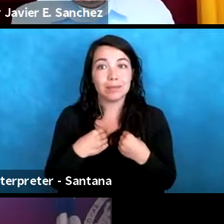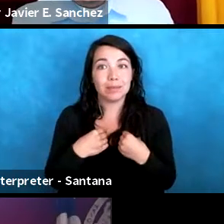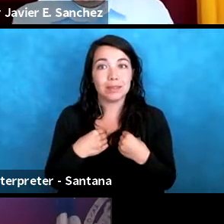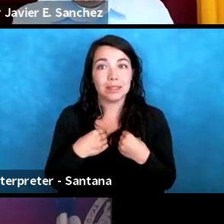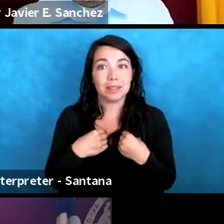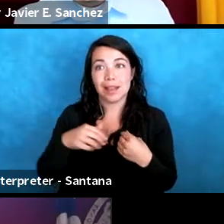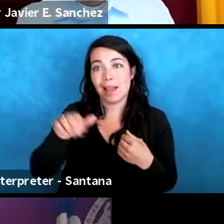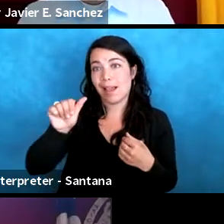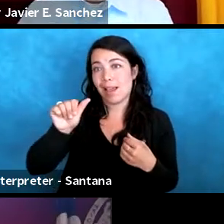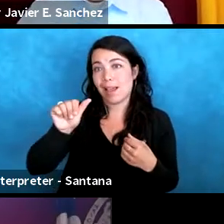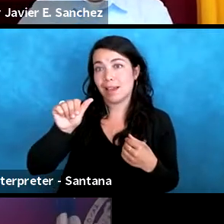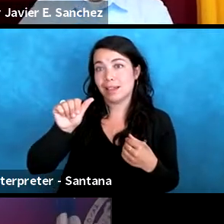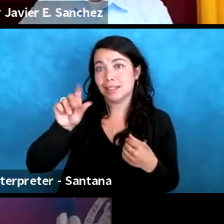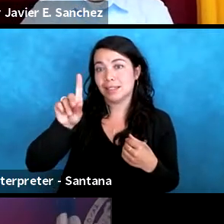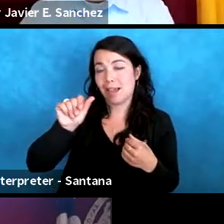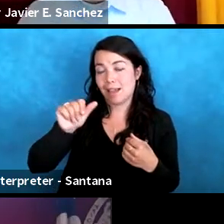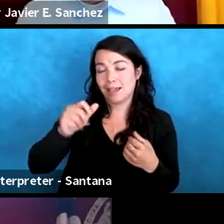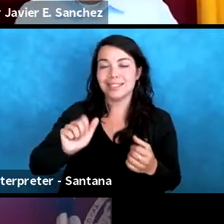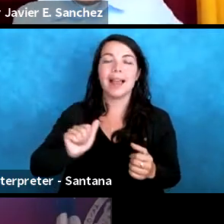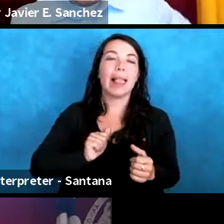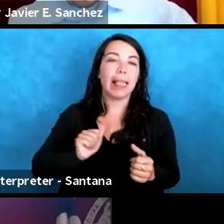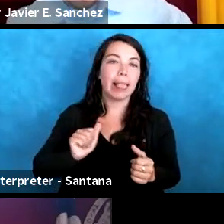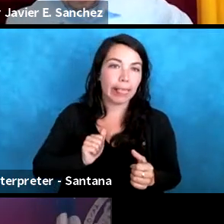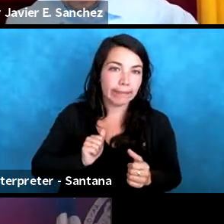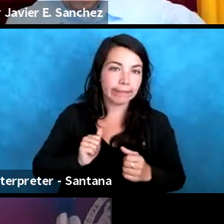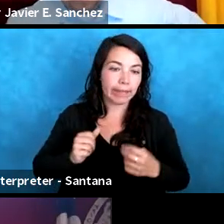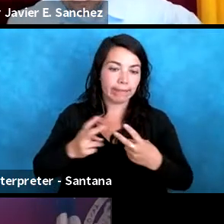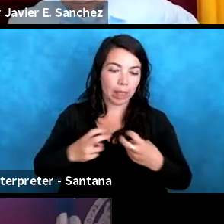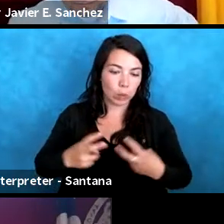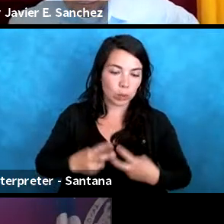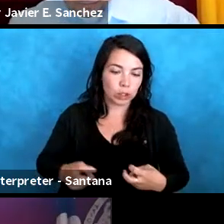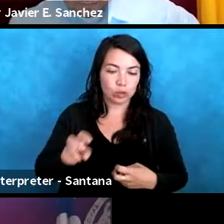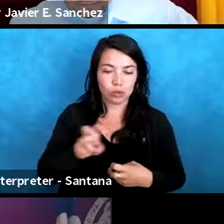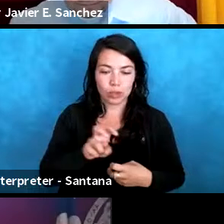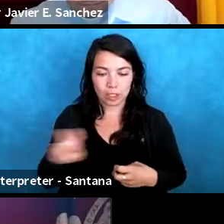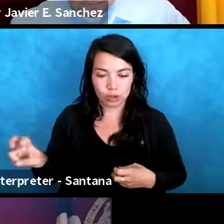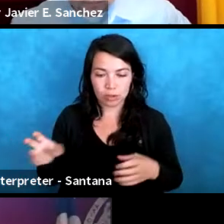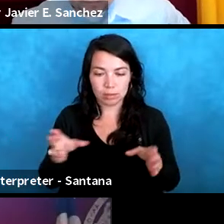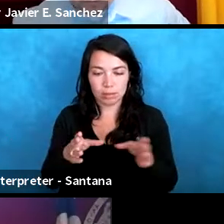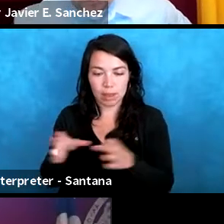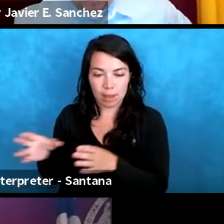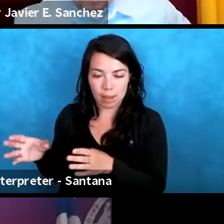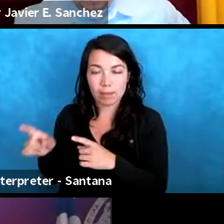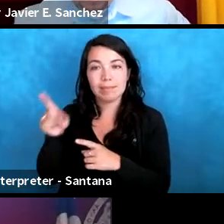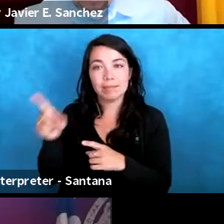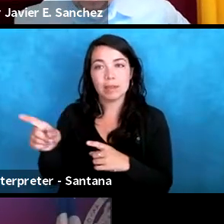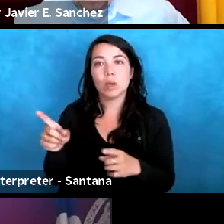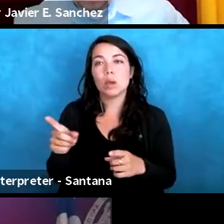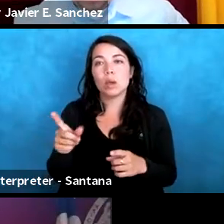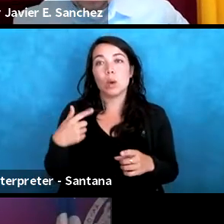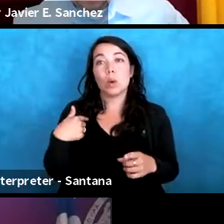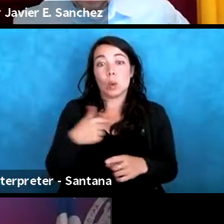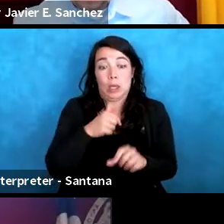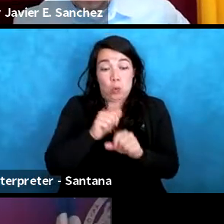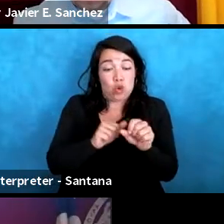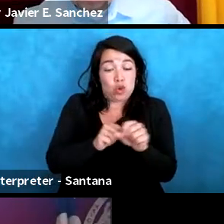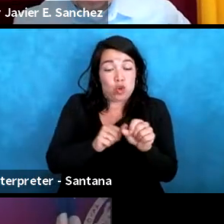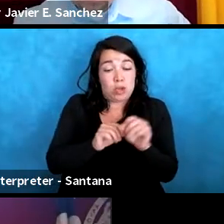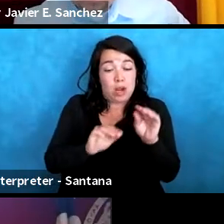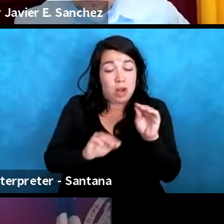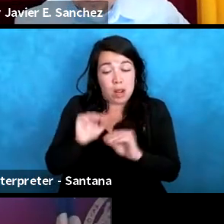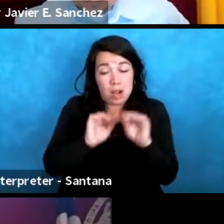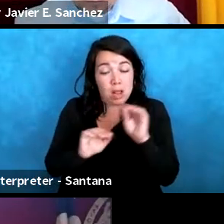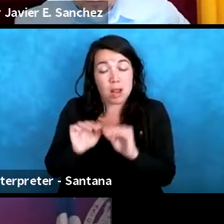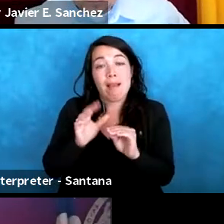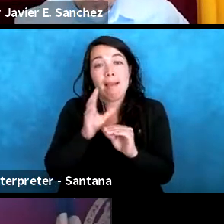ADA Self-Evaluation and Transition Plan that was produced through the work of ourselves and the Mile